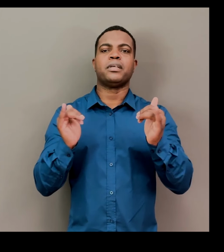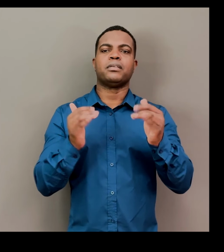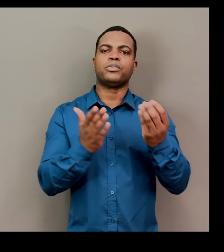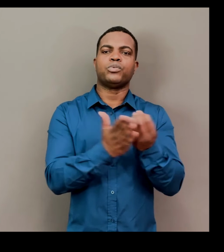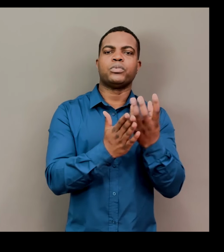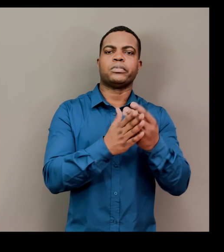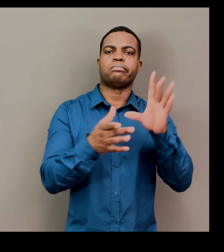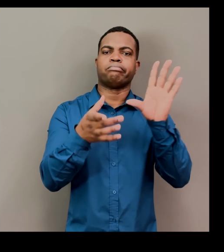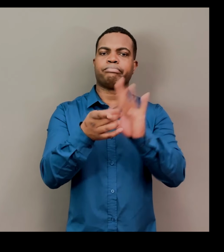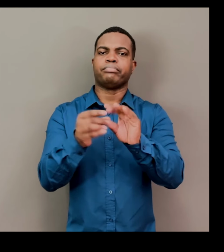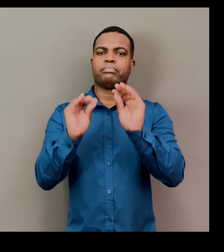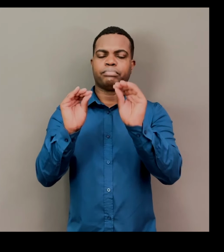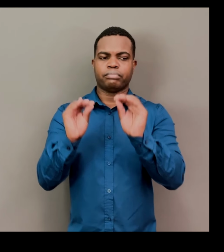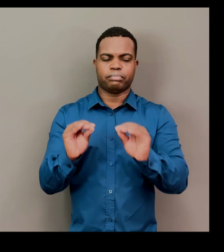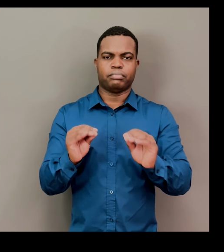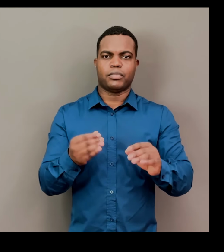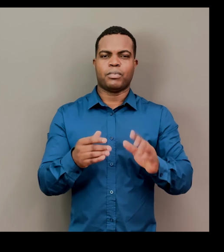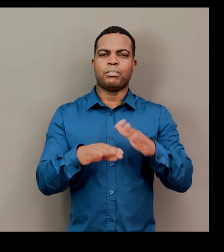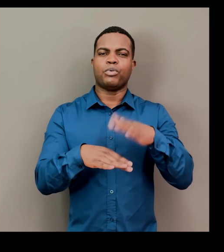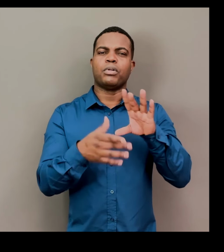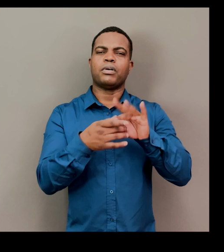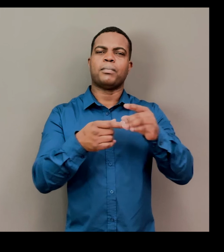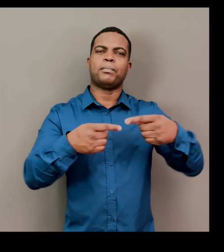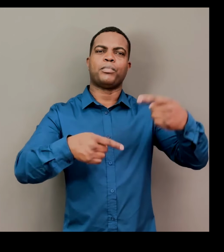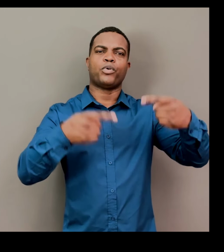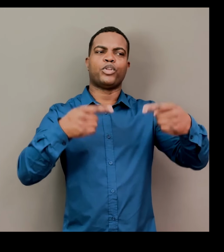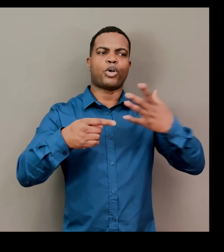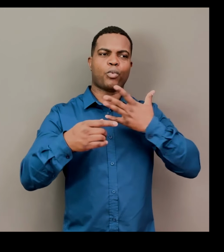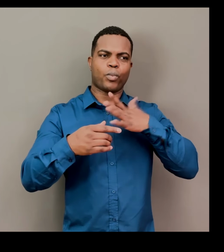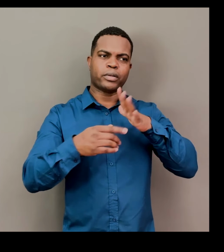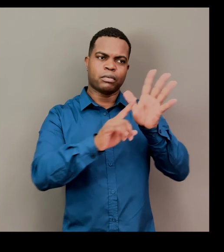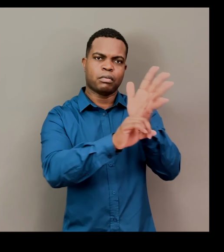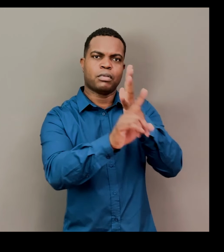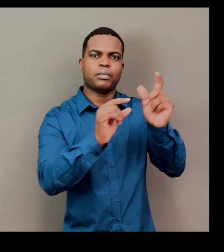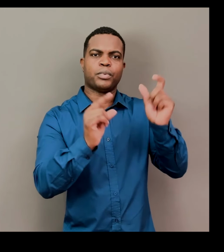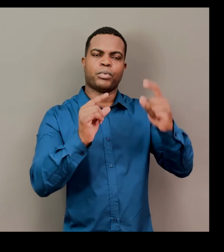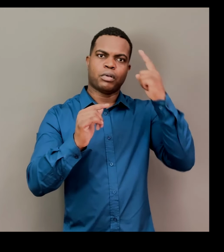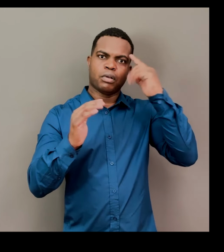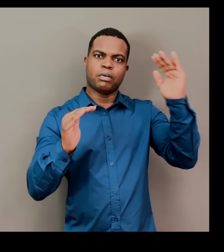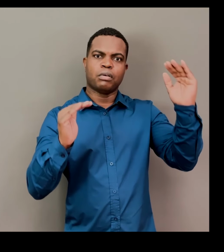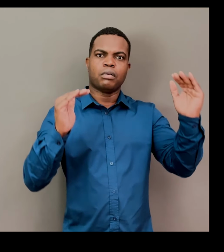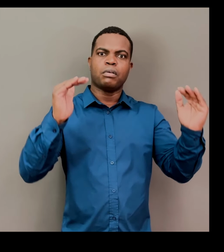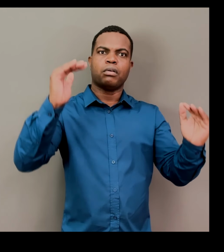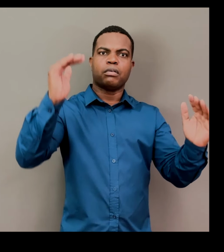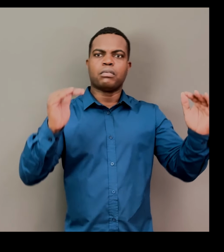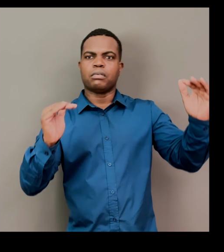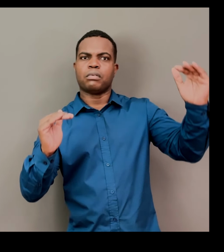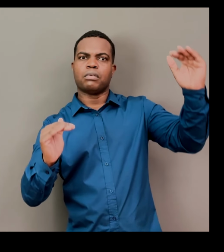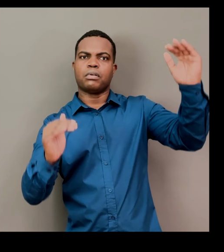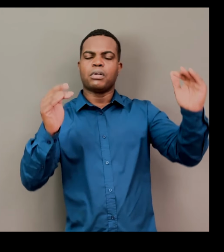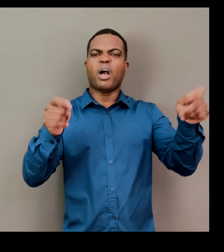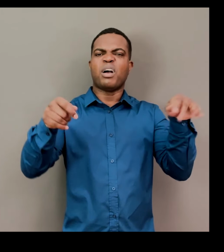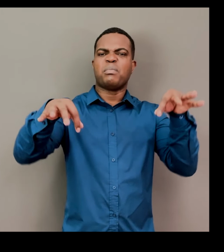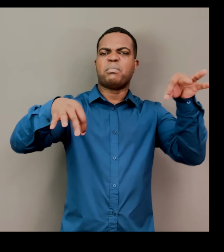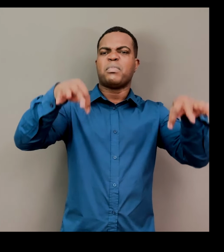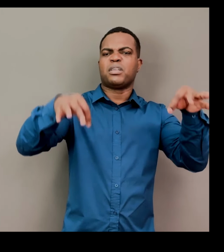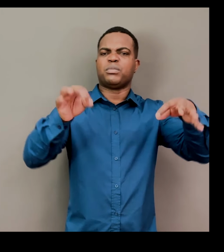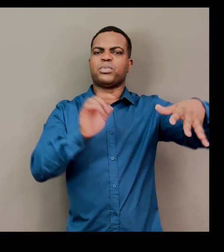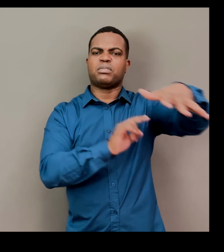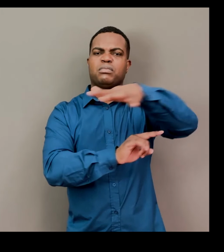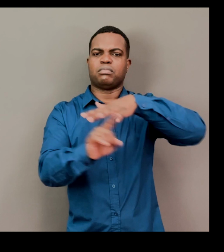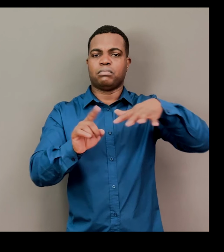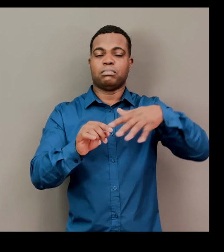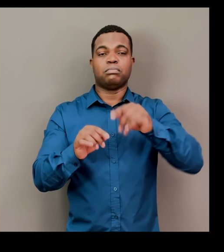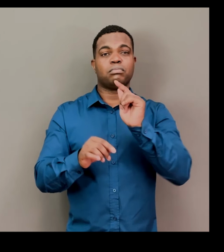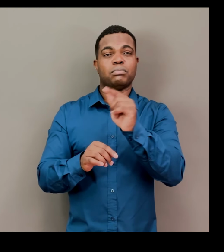this latter being a particular source of political polarization. Therefore, researchers are beginning